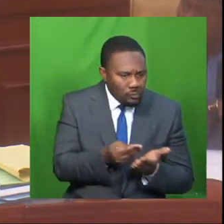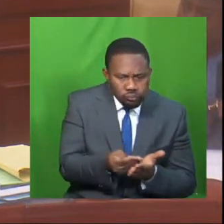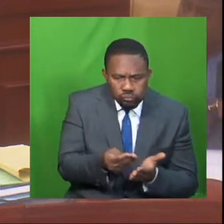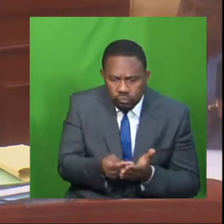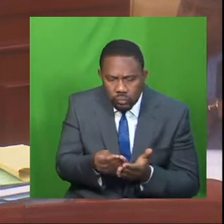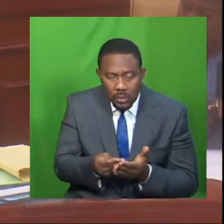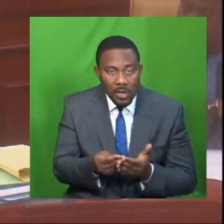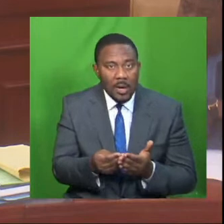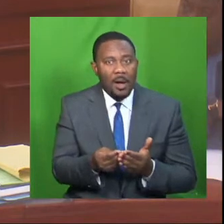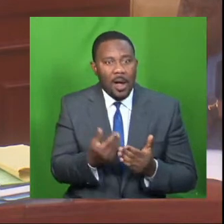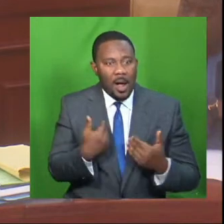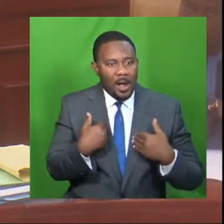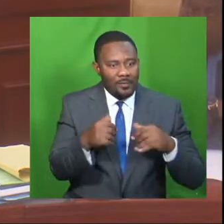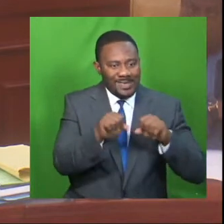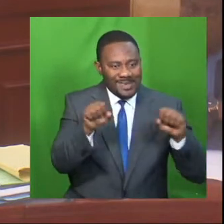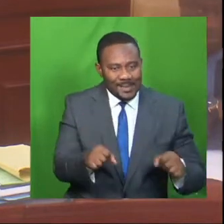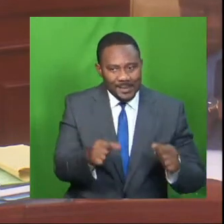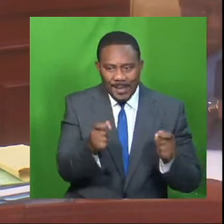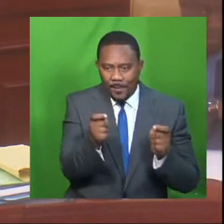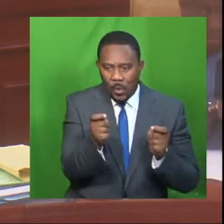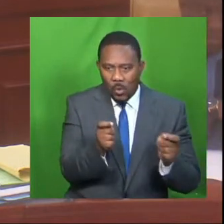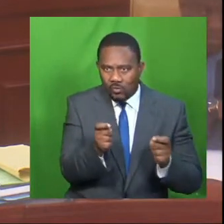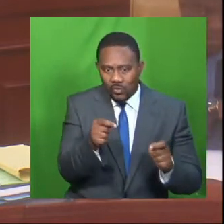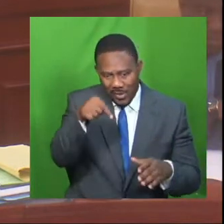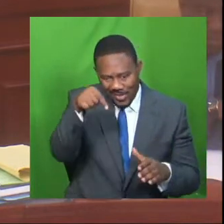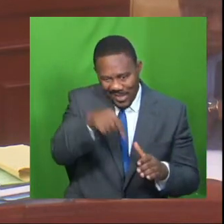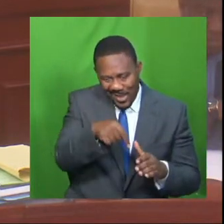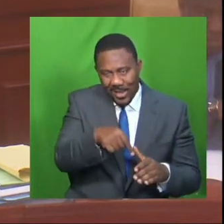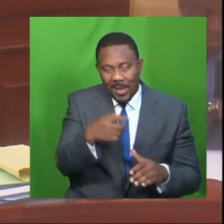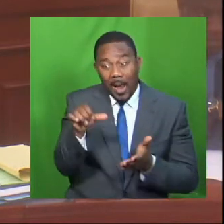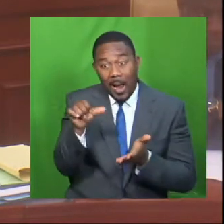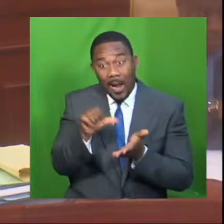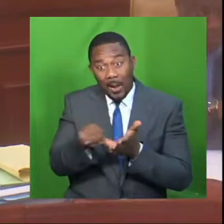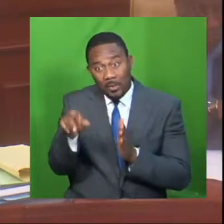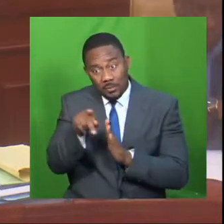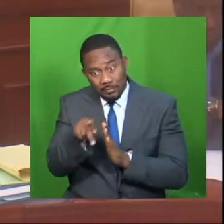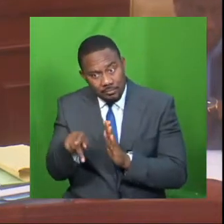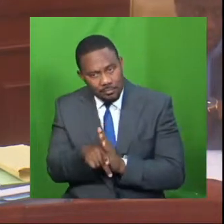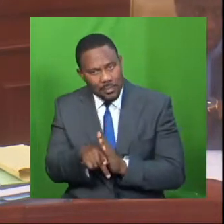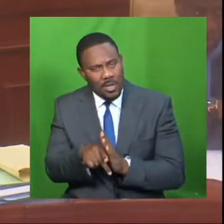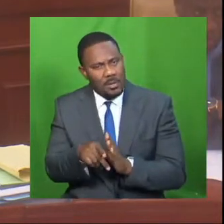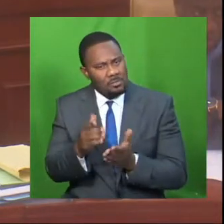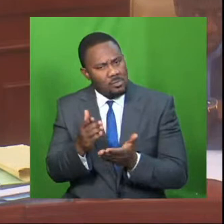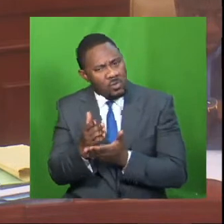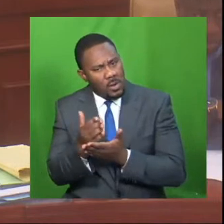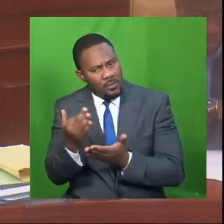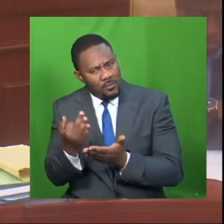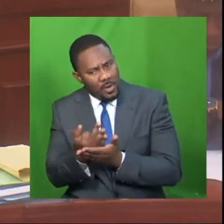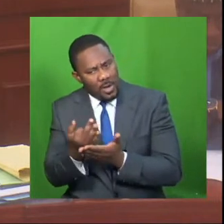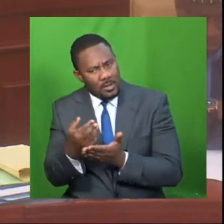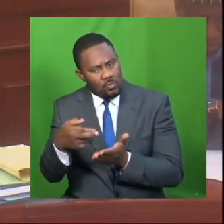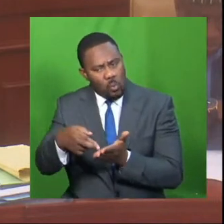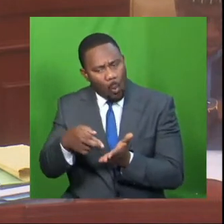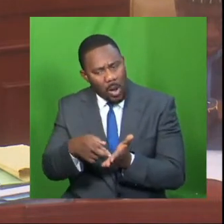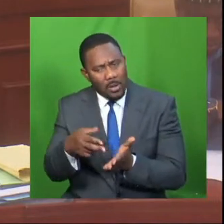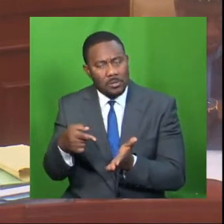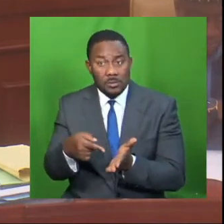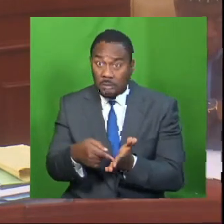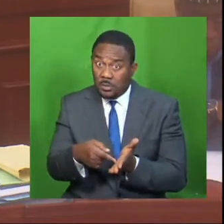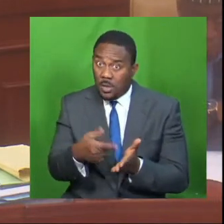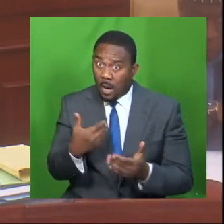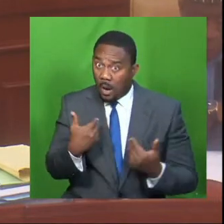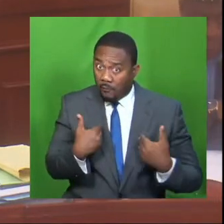of Ghana, represented by the Ministry of Sanitation and Water Resources and Ghana Water Company Limited, and JV